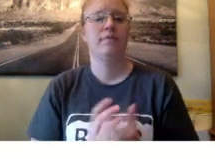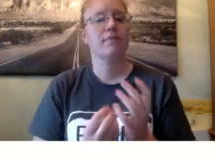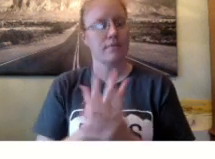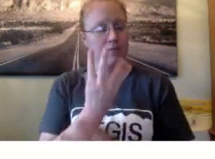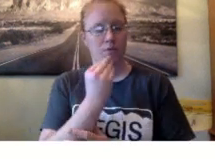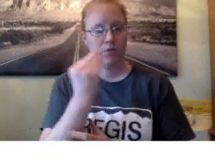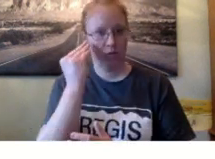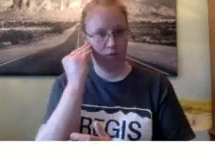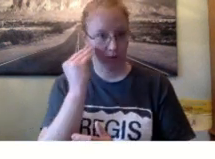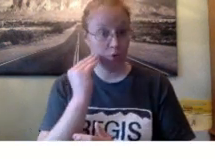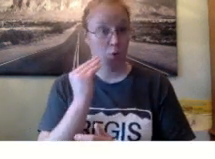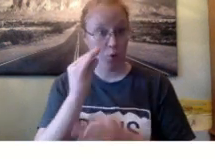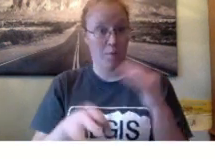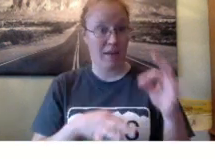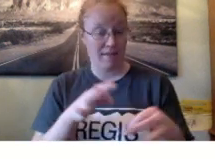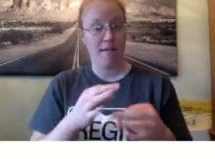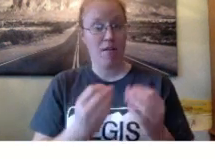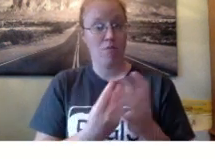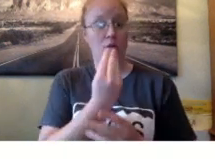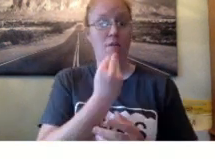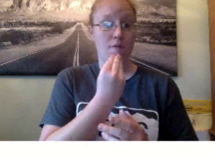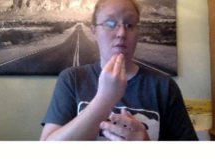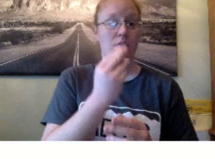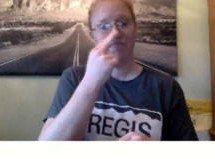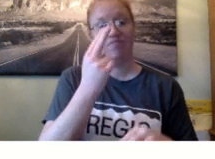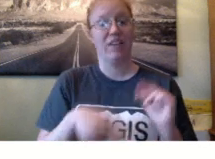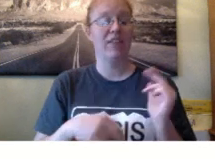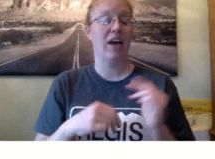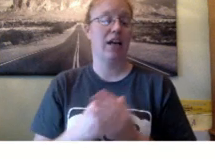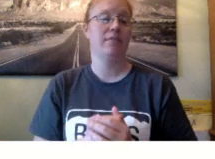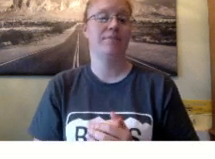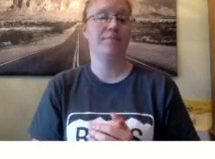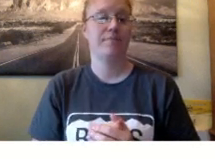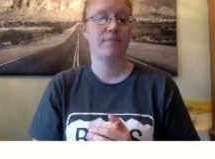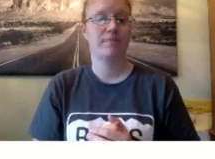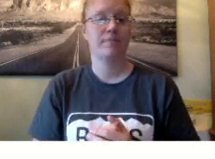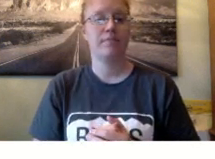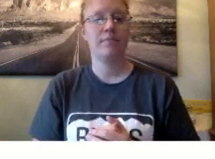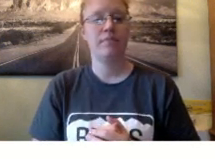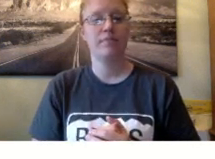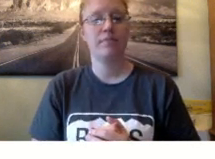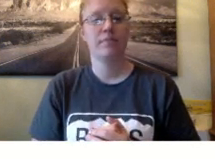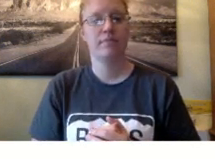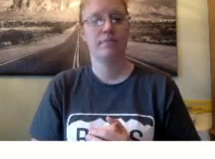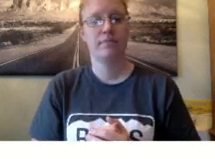grow food at home instead. Growing food can be fun. Lots of "tos."